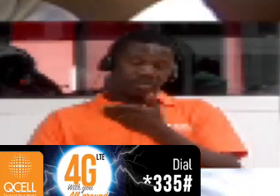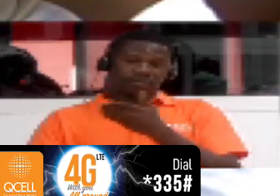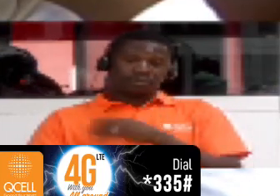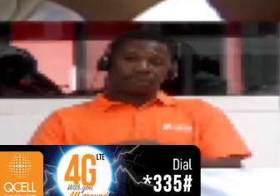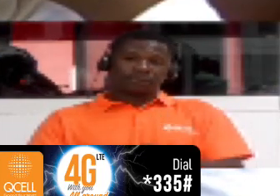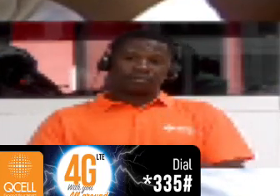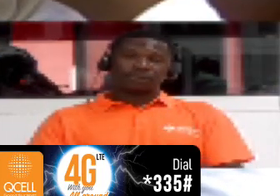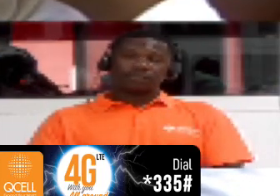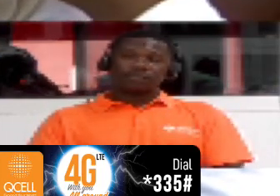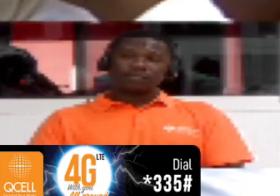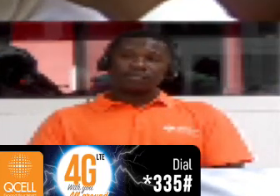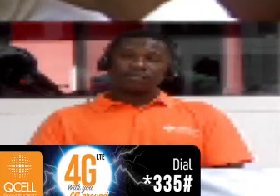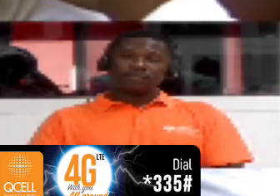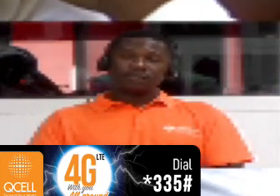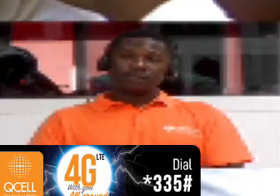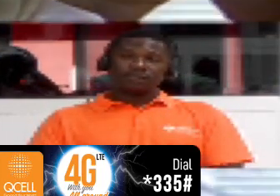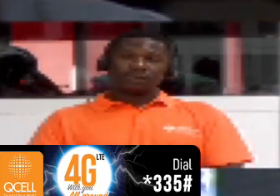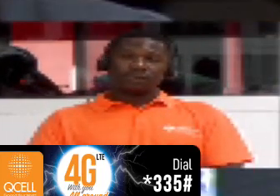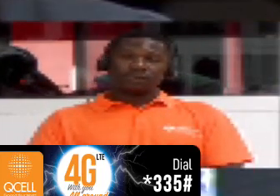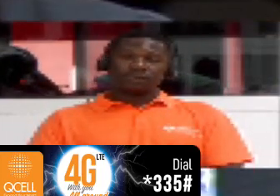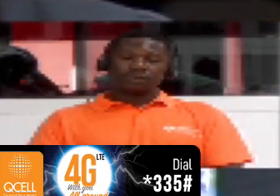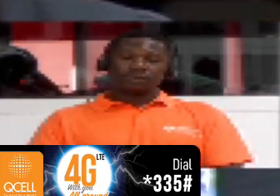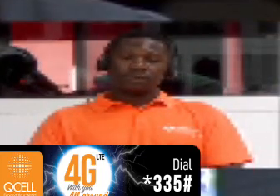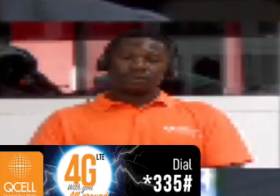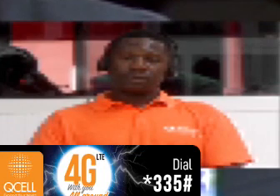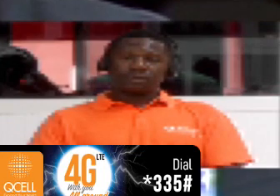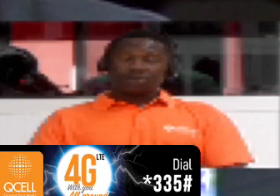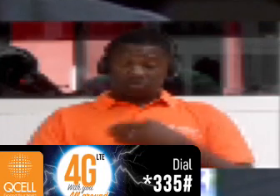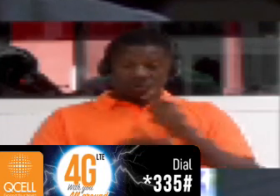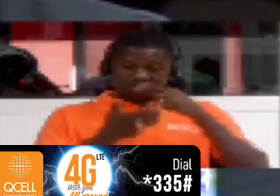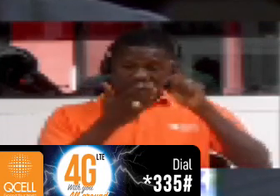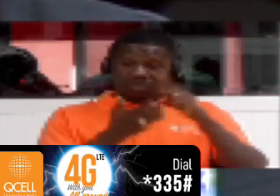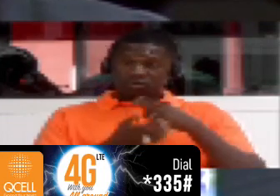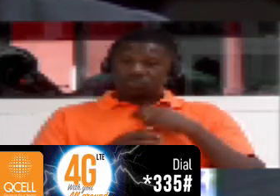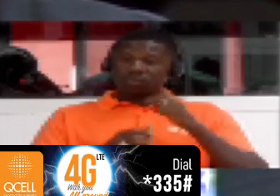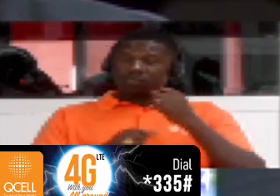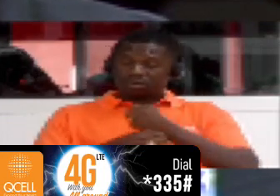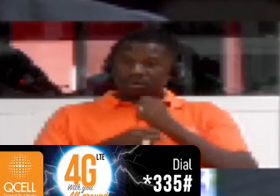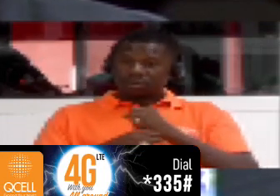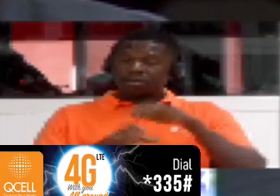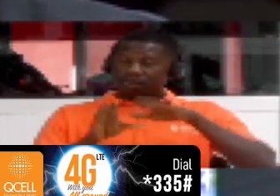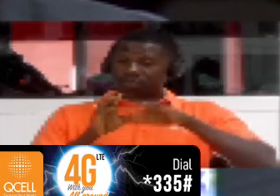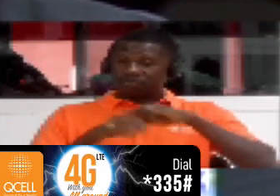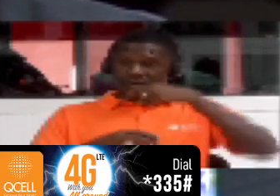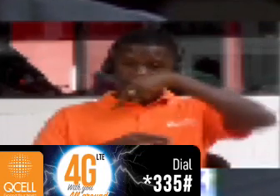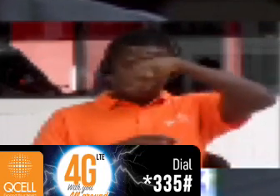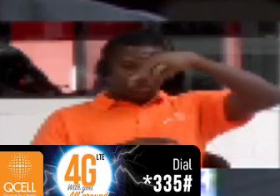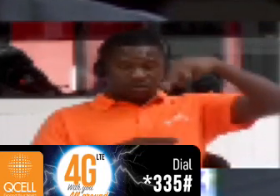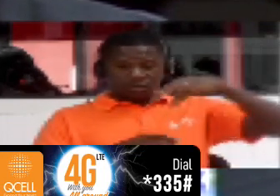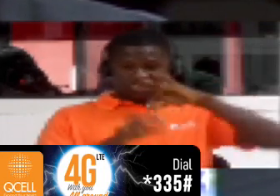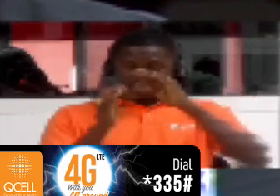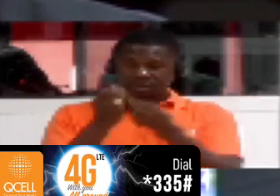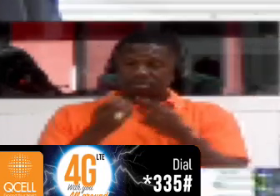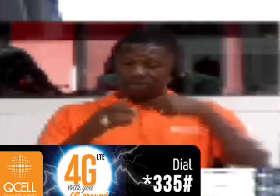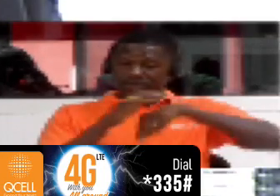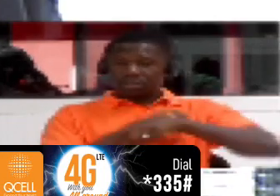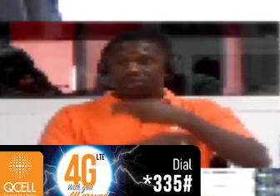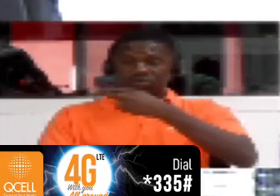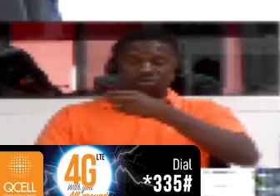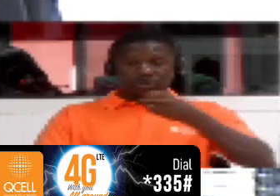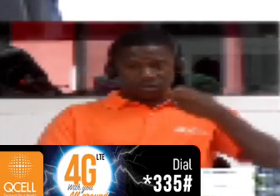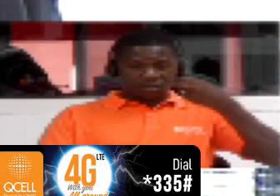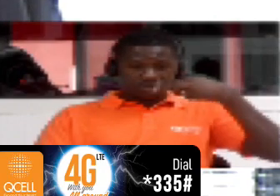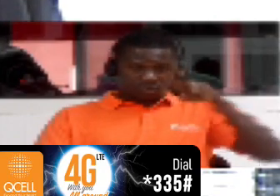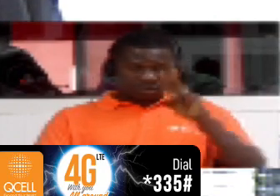It is also correct that you became a member of the patrol team in 2012. Ako fonyem ne soton tabang inata ke patrol